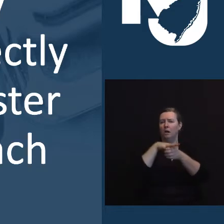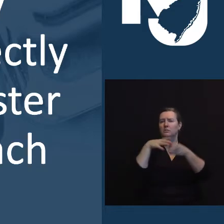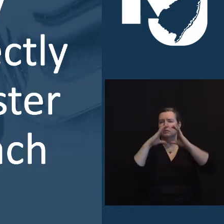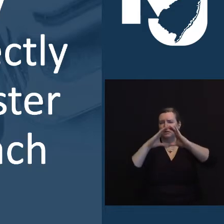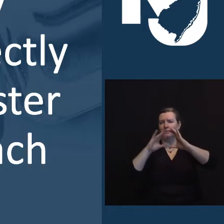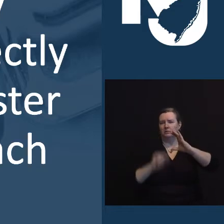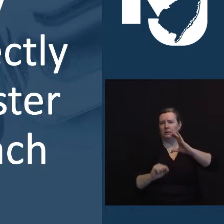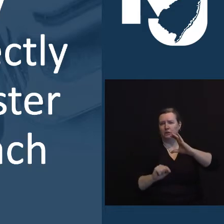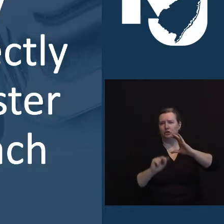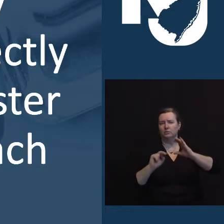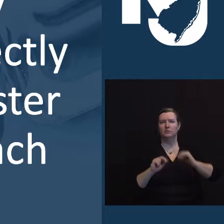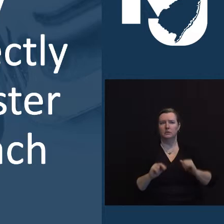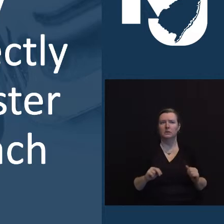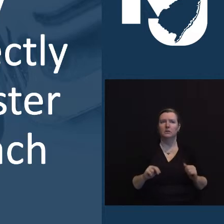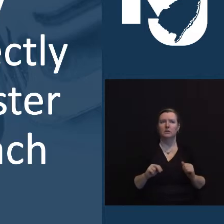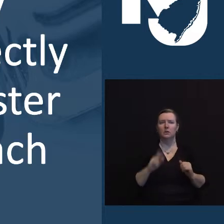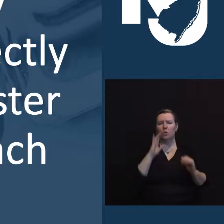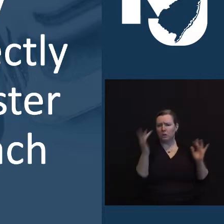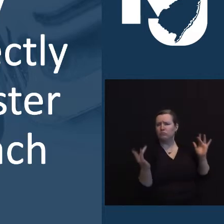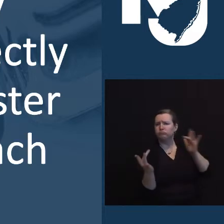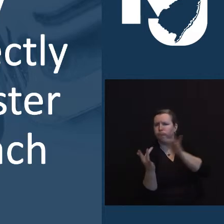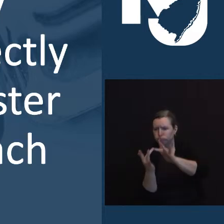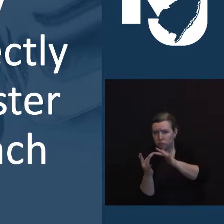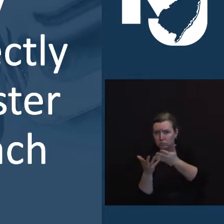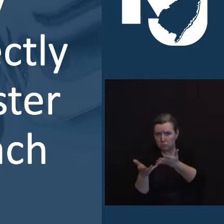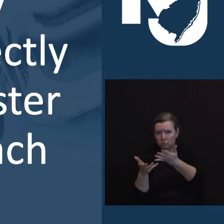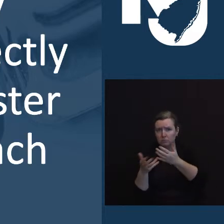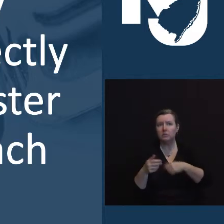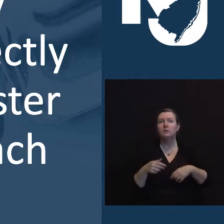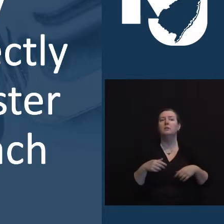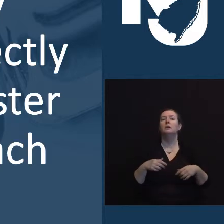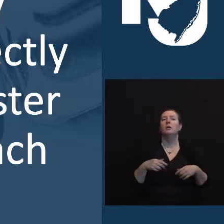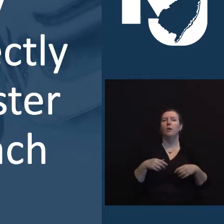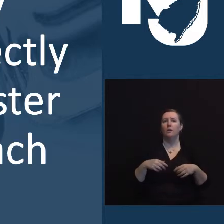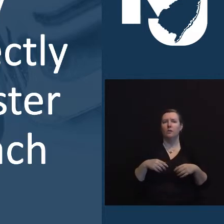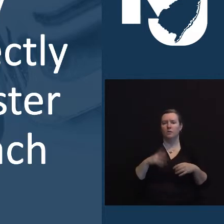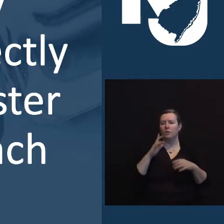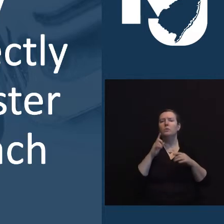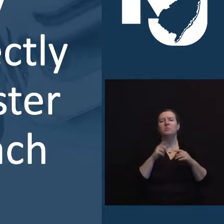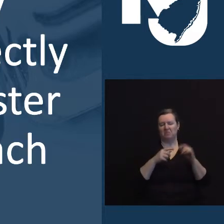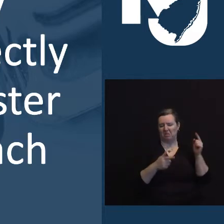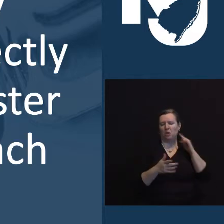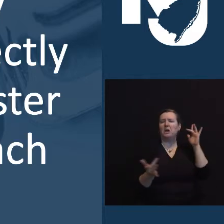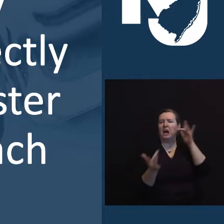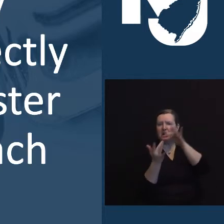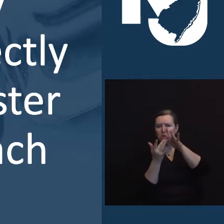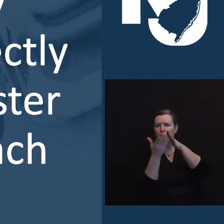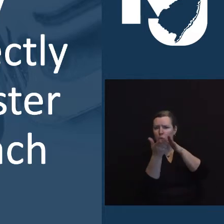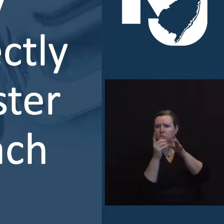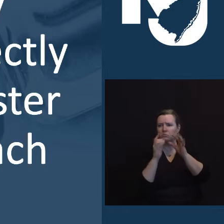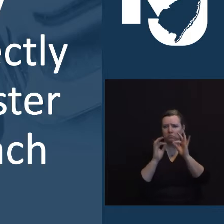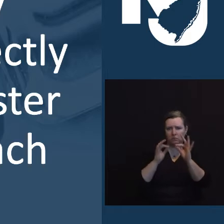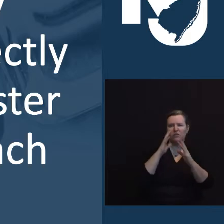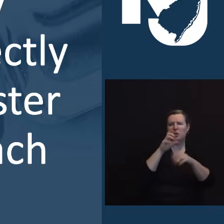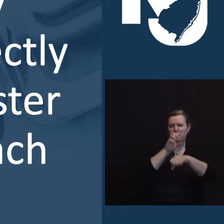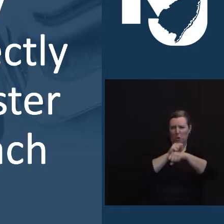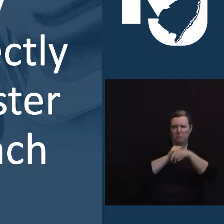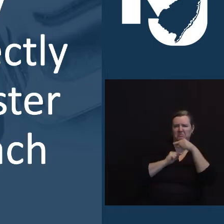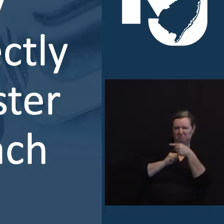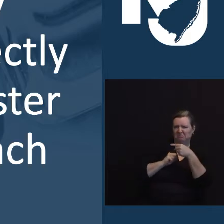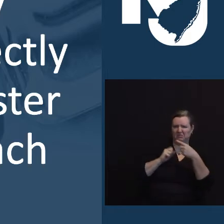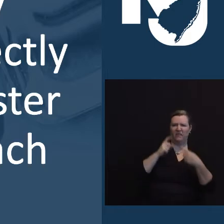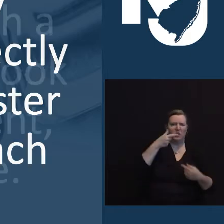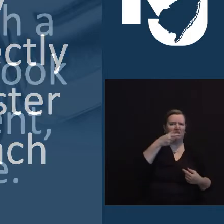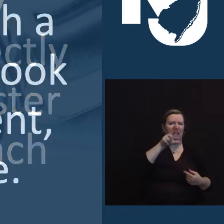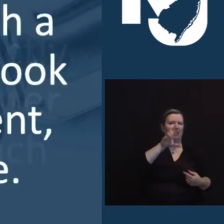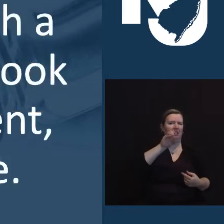County megasite will be reaching out directly to you this week to schedule your second dose. If, on the other hand,